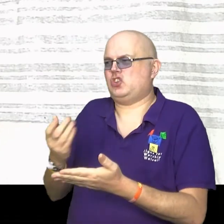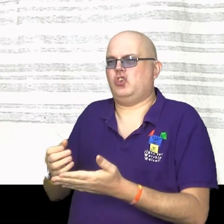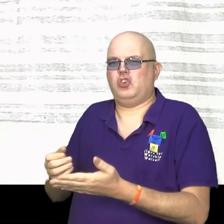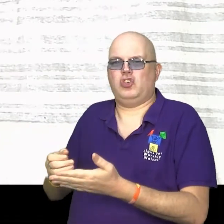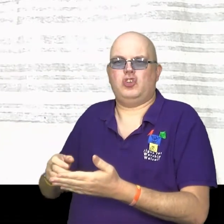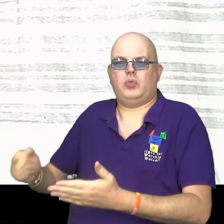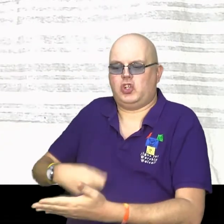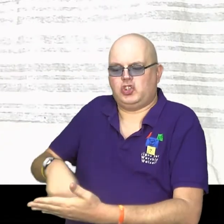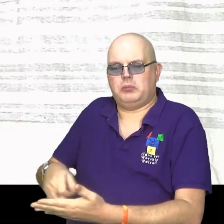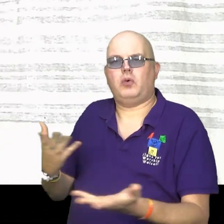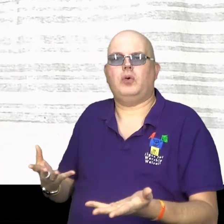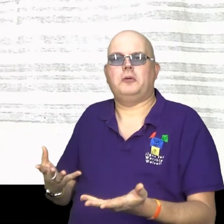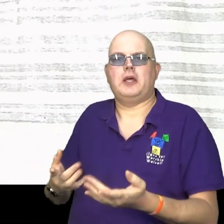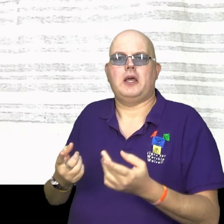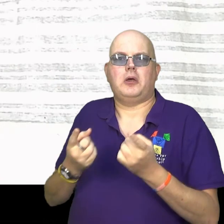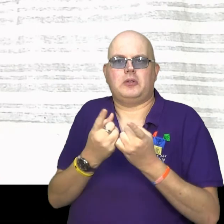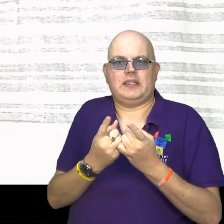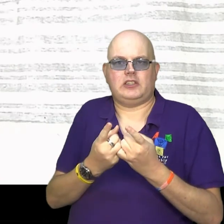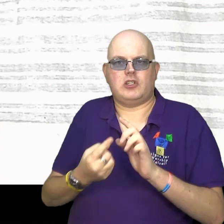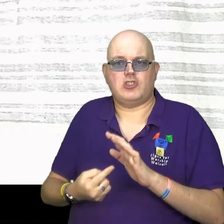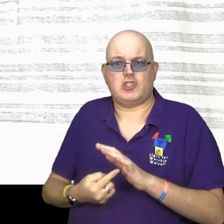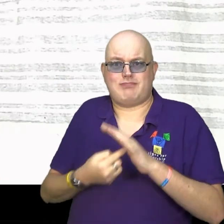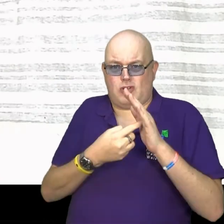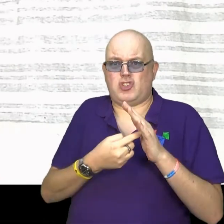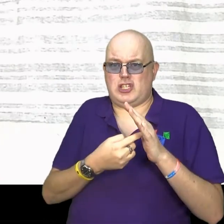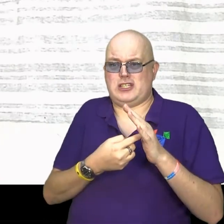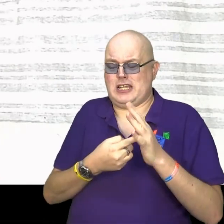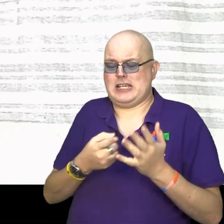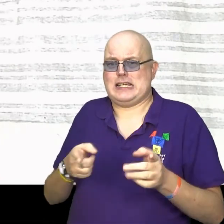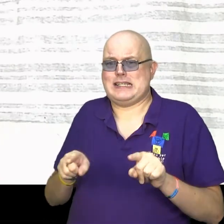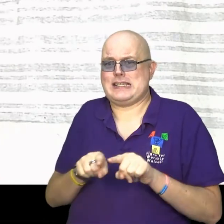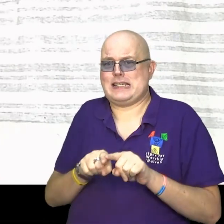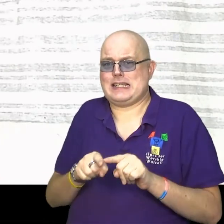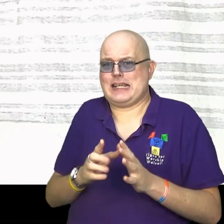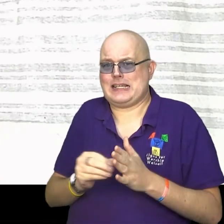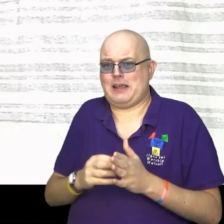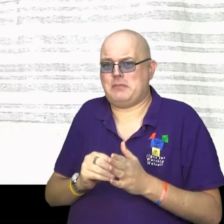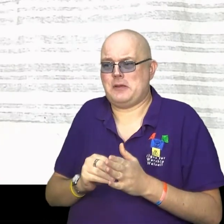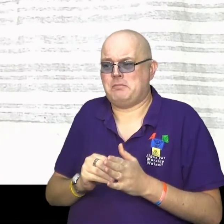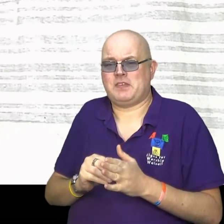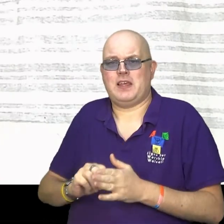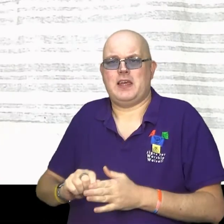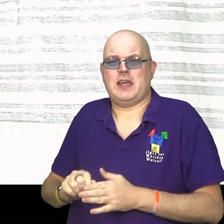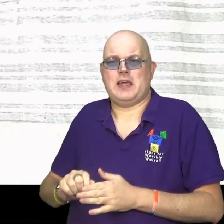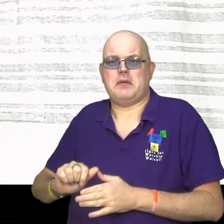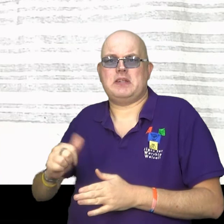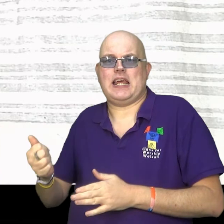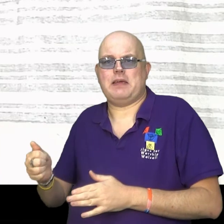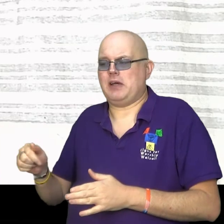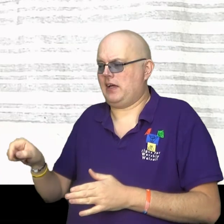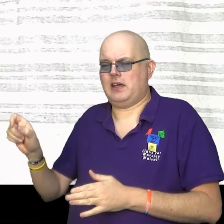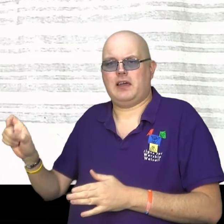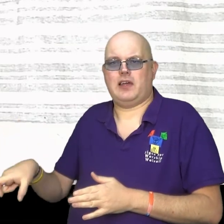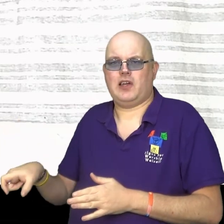or cleaning the dishes, but sometimes they're things that are actually more critical, like befriending my lonely